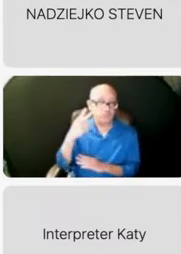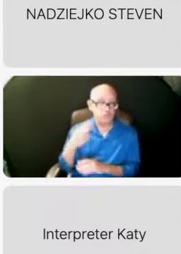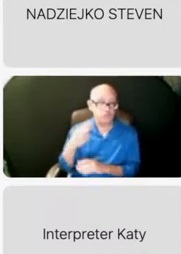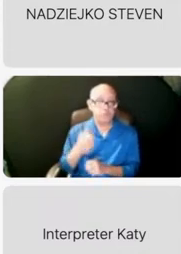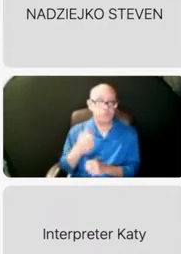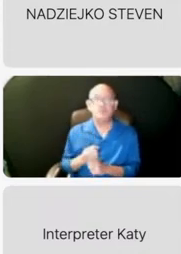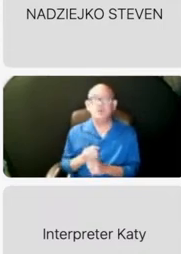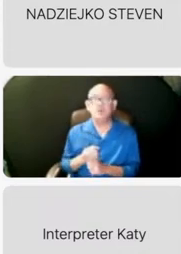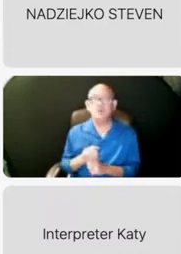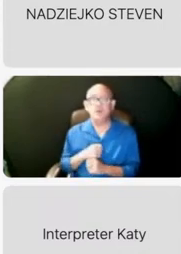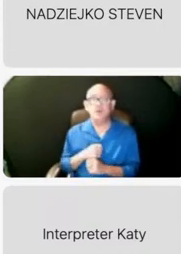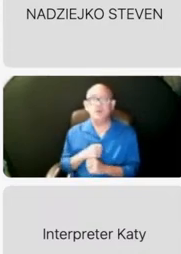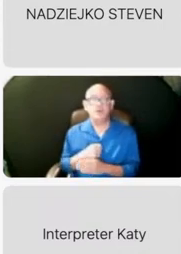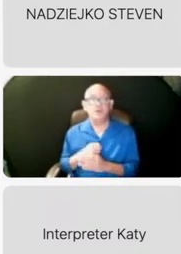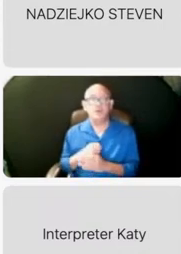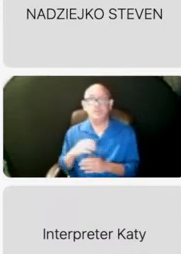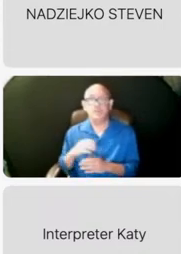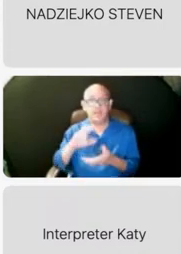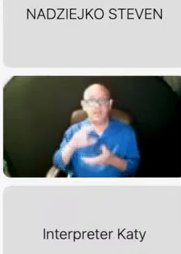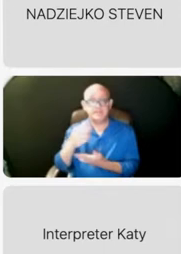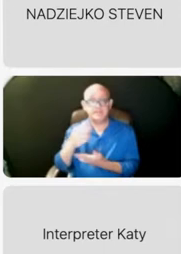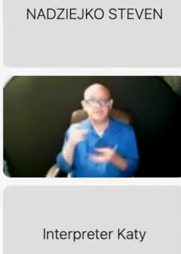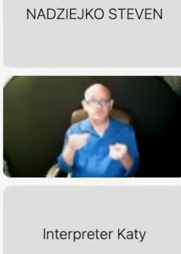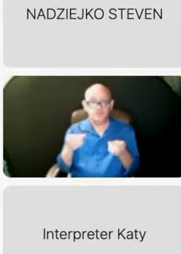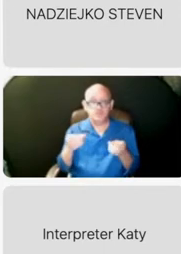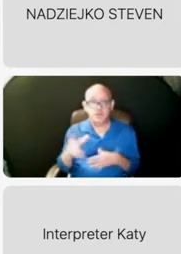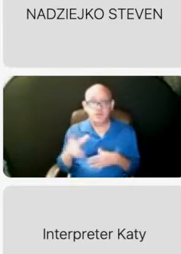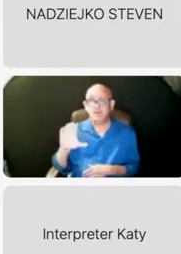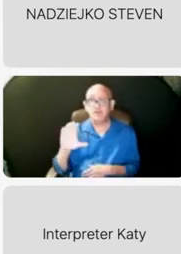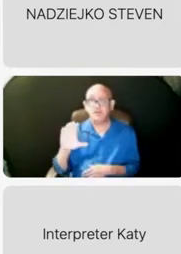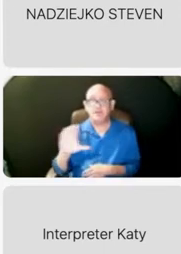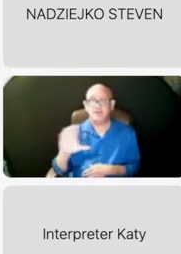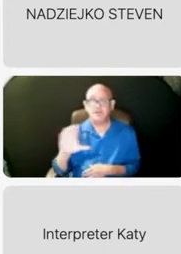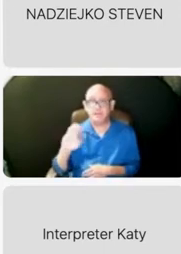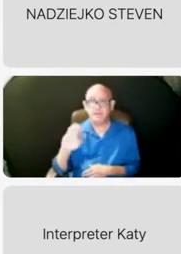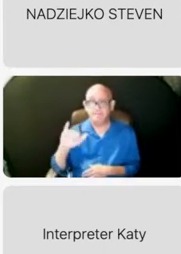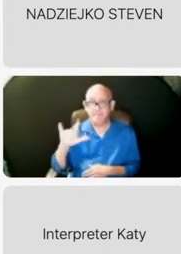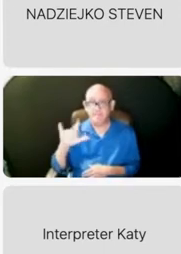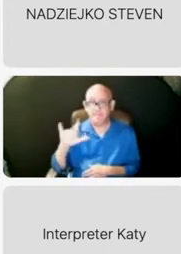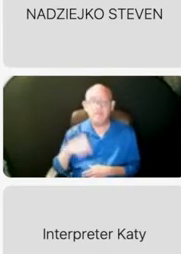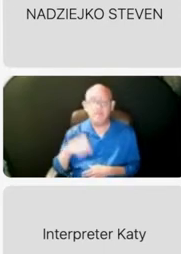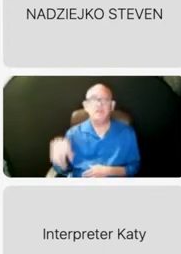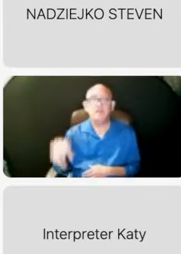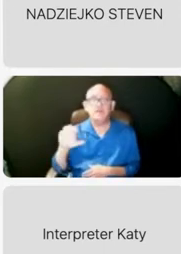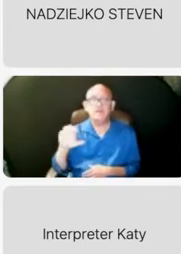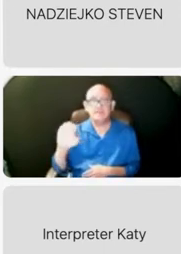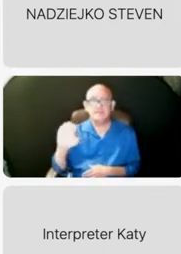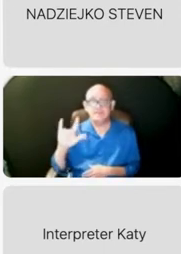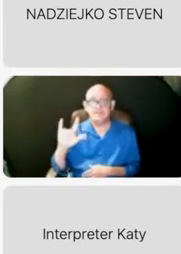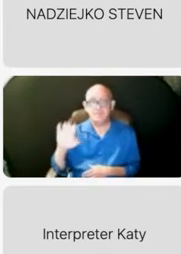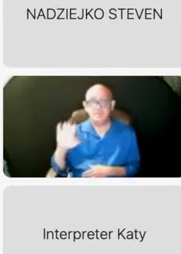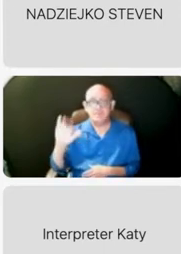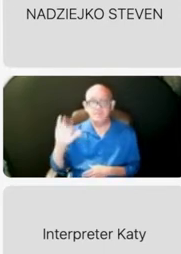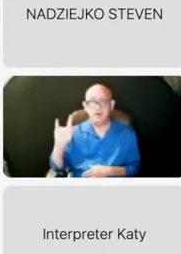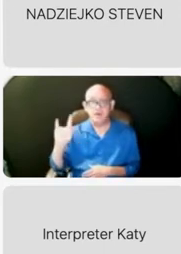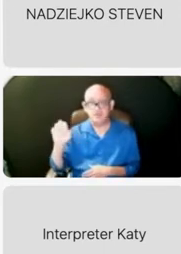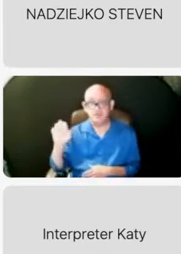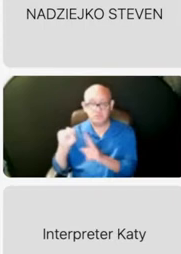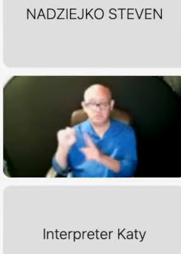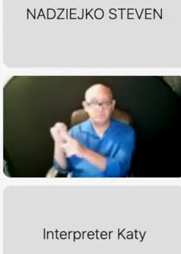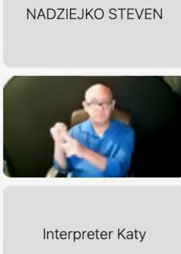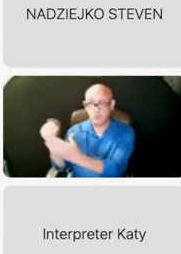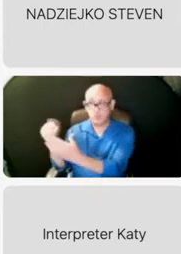school director camille butz and steve barton steve barton is a new elect and camille what will be she was